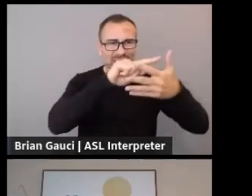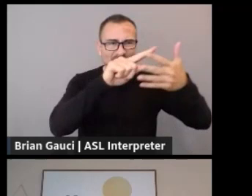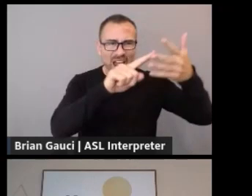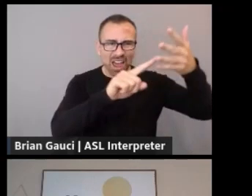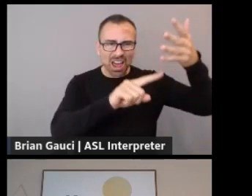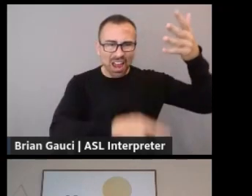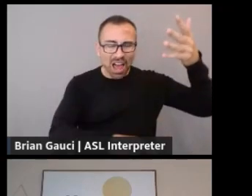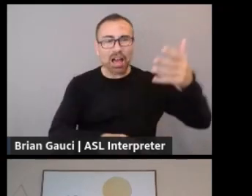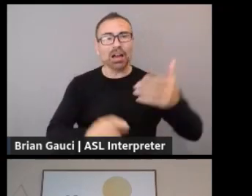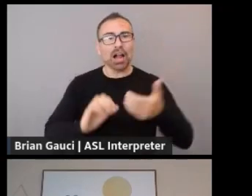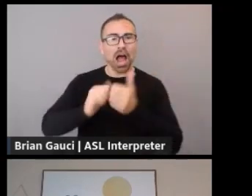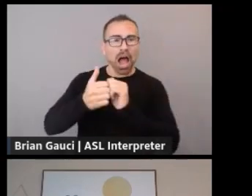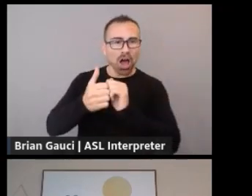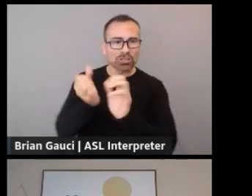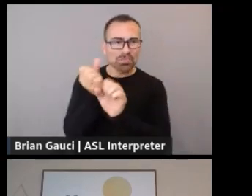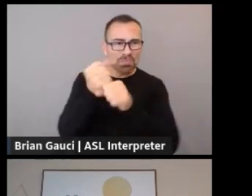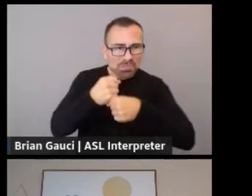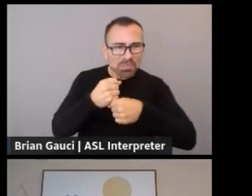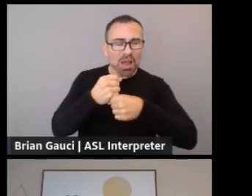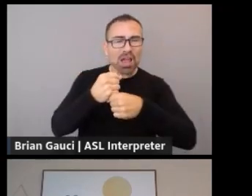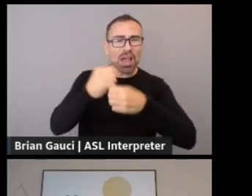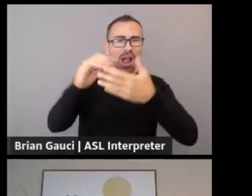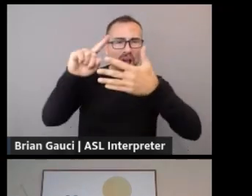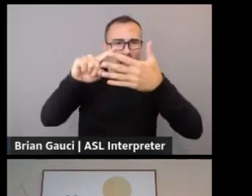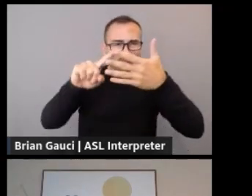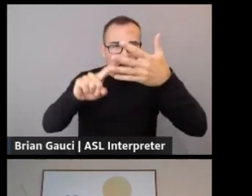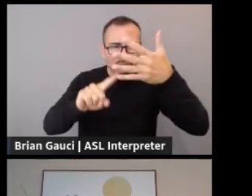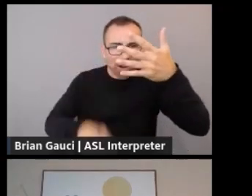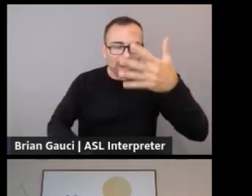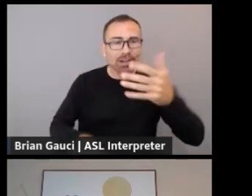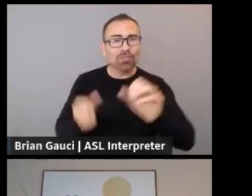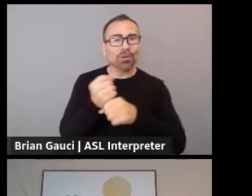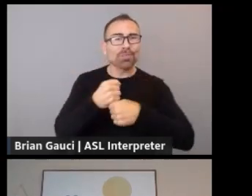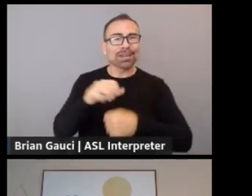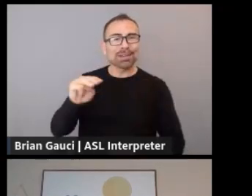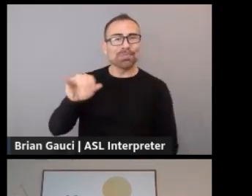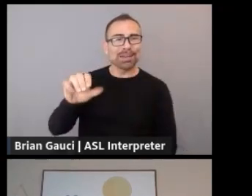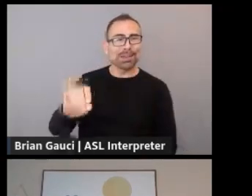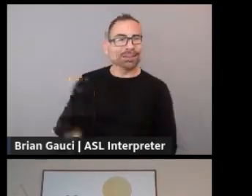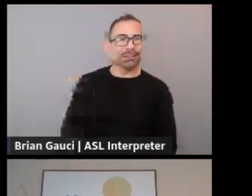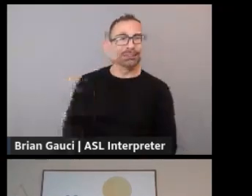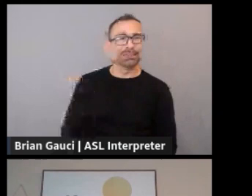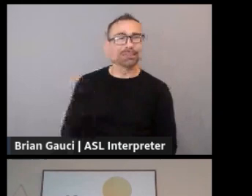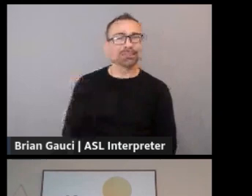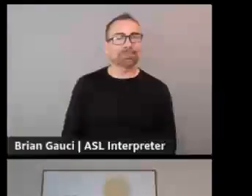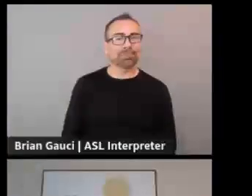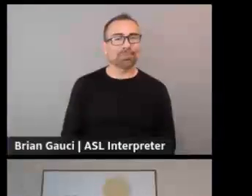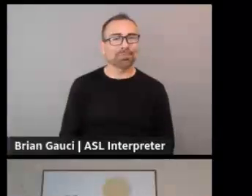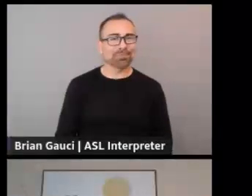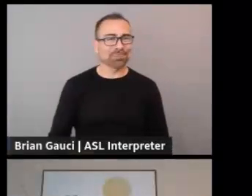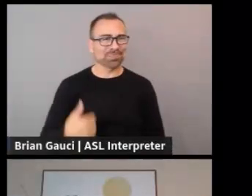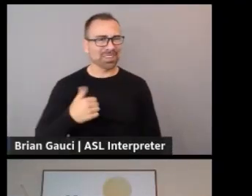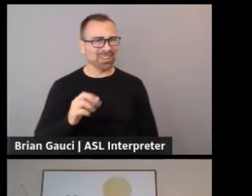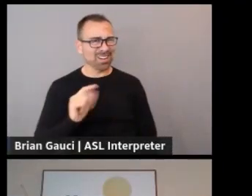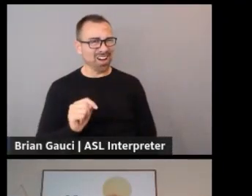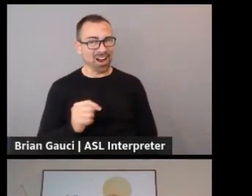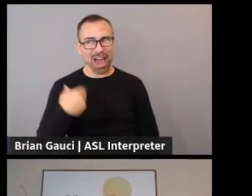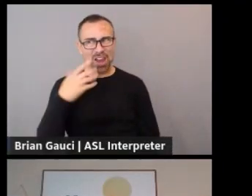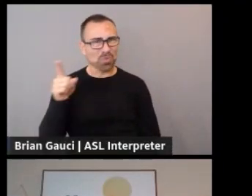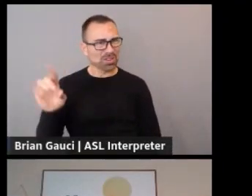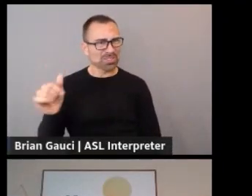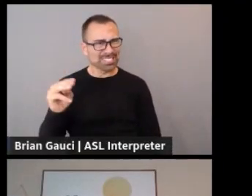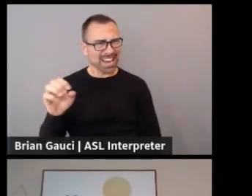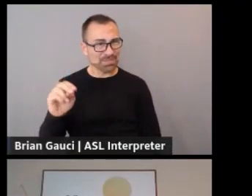to create mayonnaise. Well, I don't know about you, Jasmine, but first I'm getting hungry because it's lunchtime out